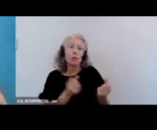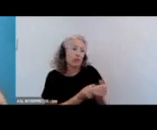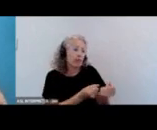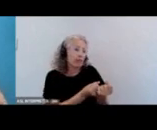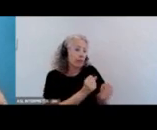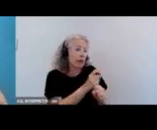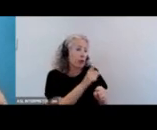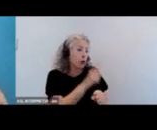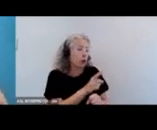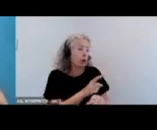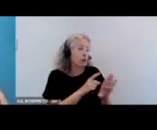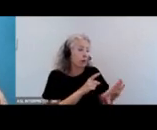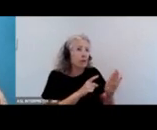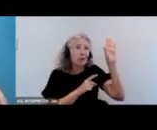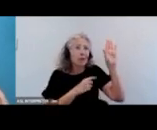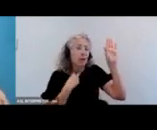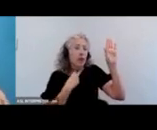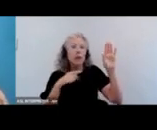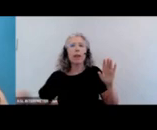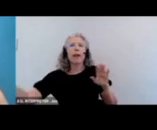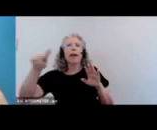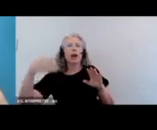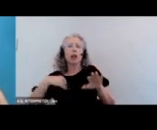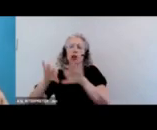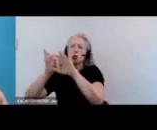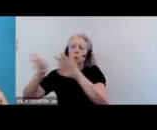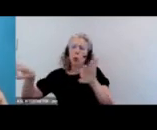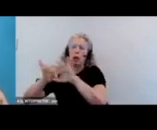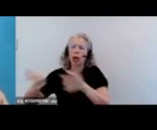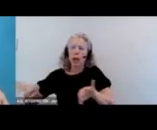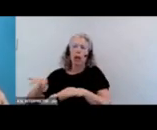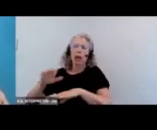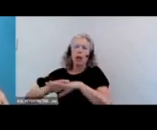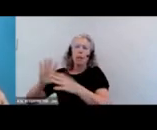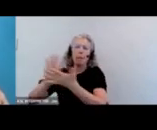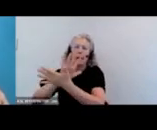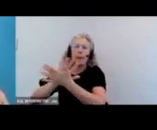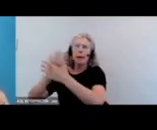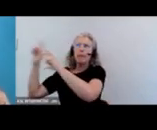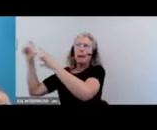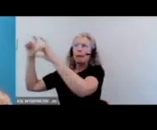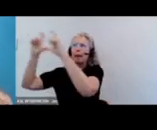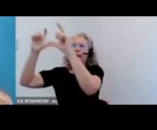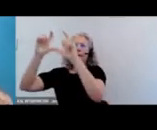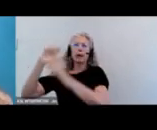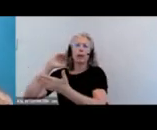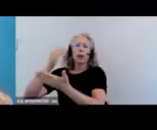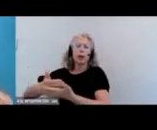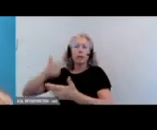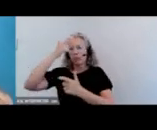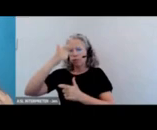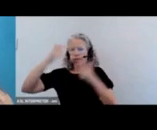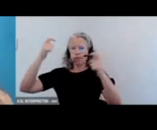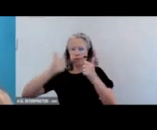making sure her voice got heard over people who had degrees listed on pieces of paper and had come there seeing themselves as